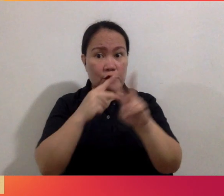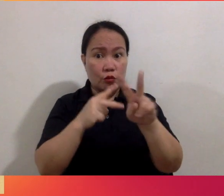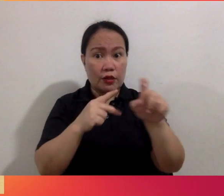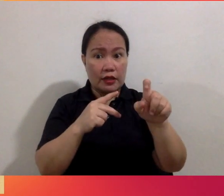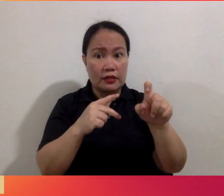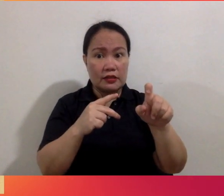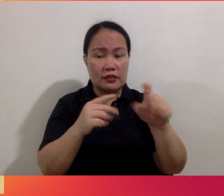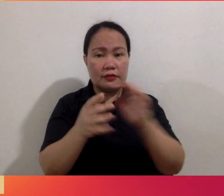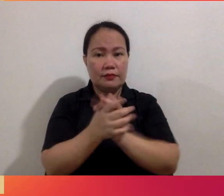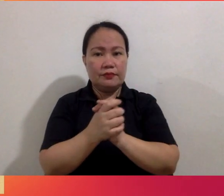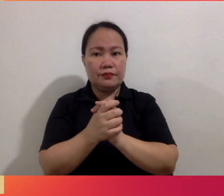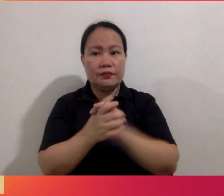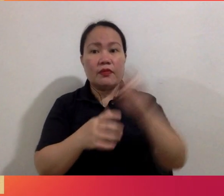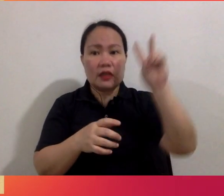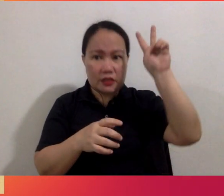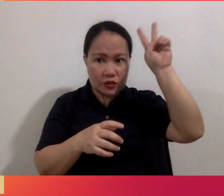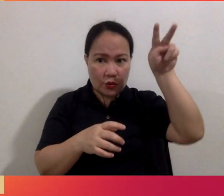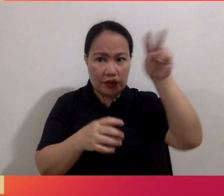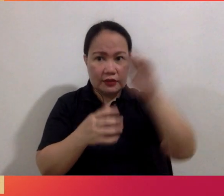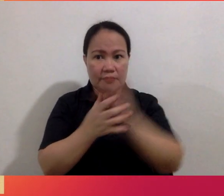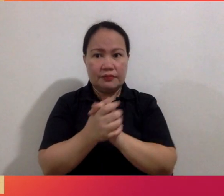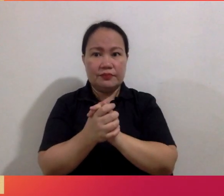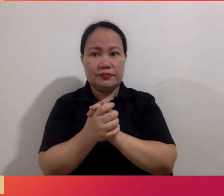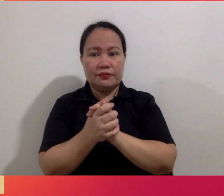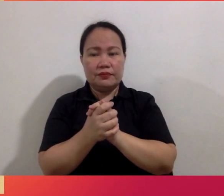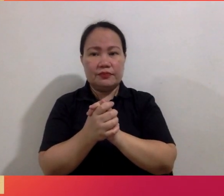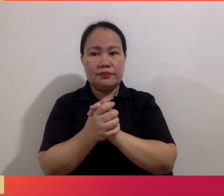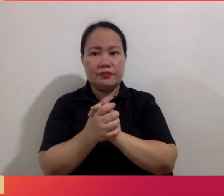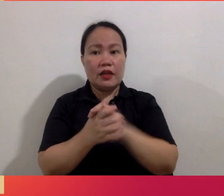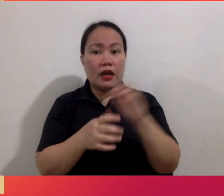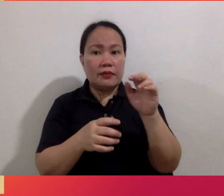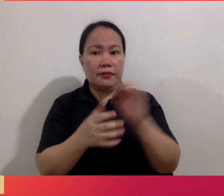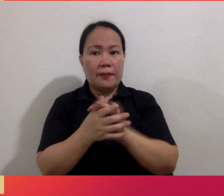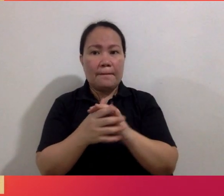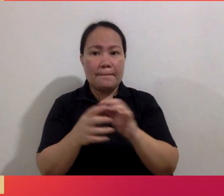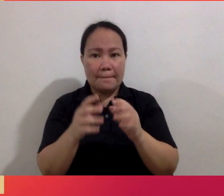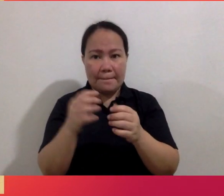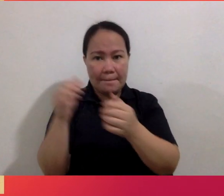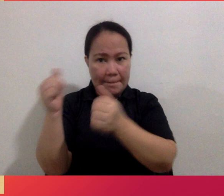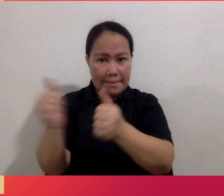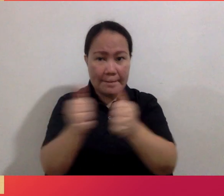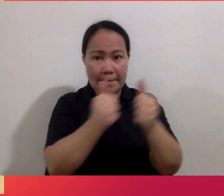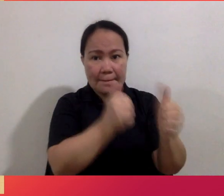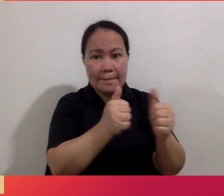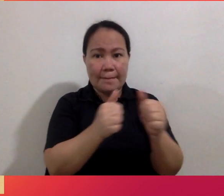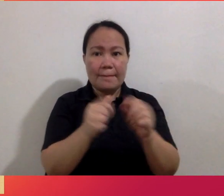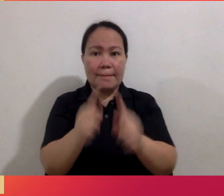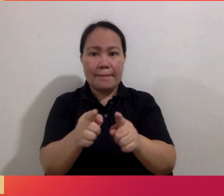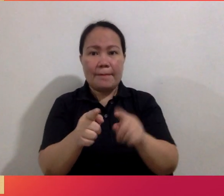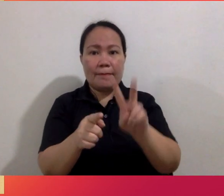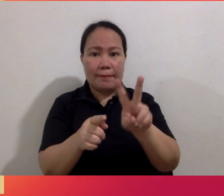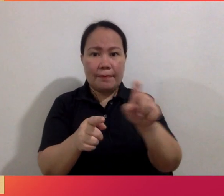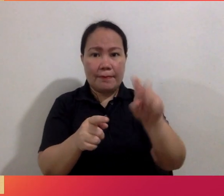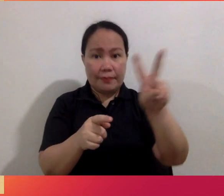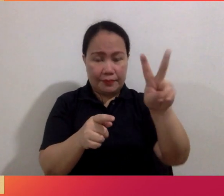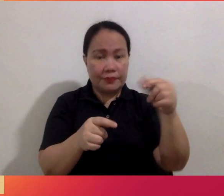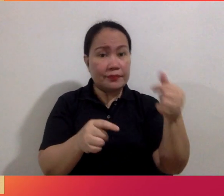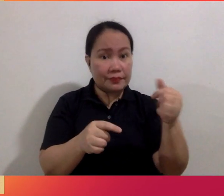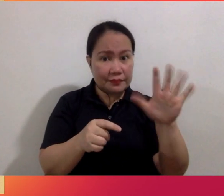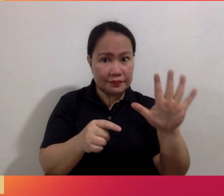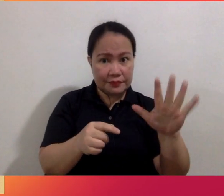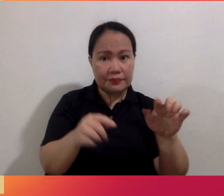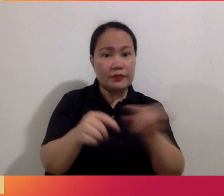2x squared. So, ayusin lang natin yung arrangement ng numerator natin. So, the answer is 2x squared plus 5